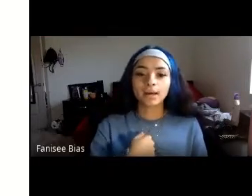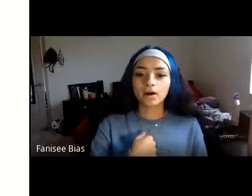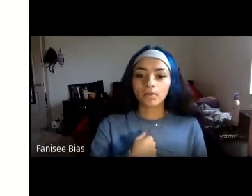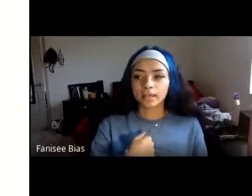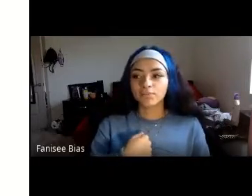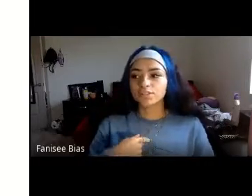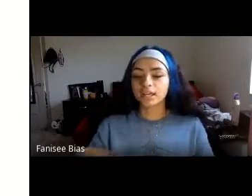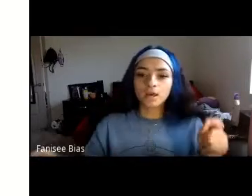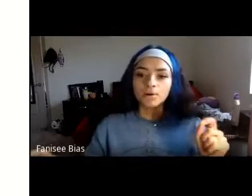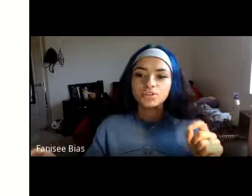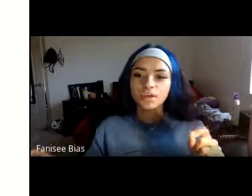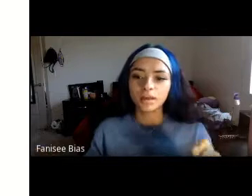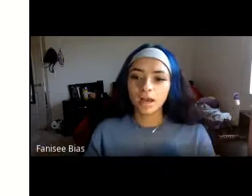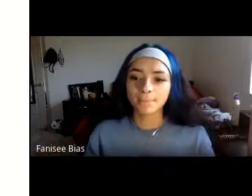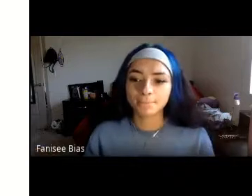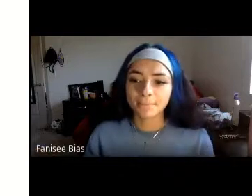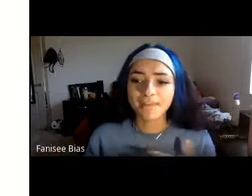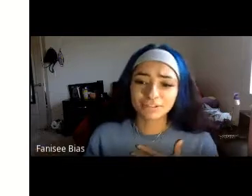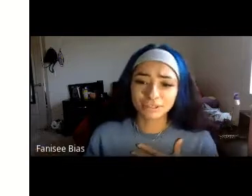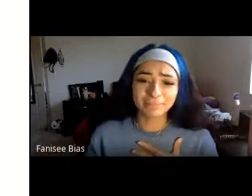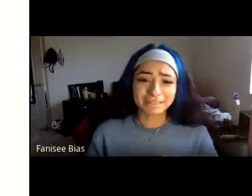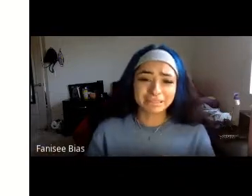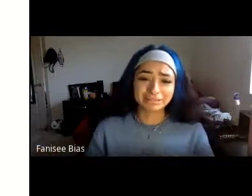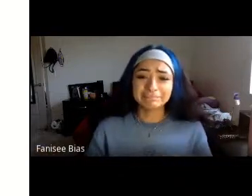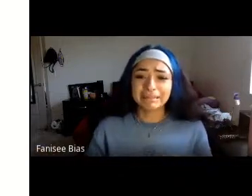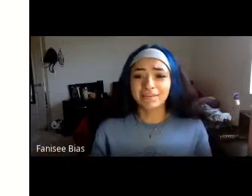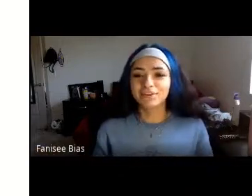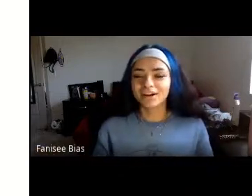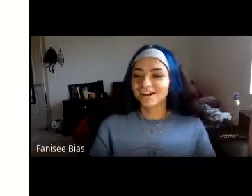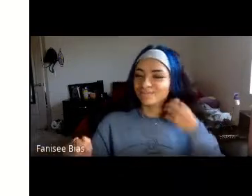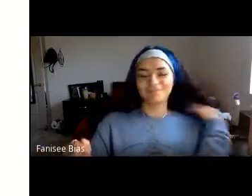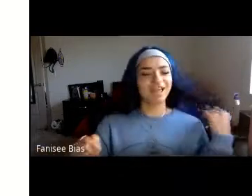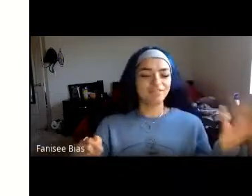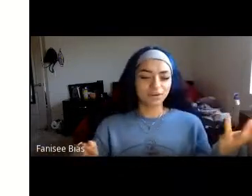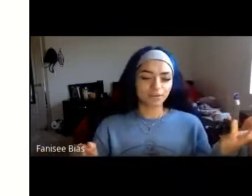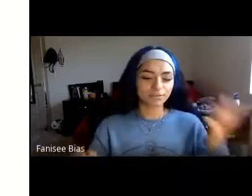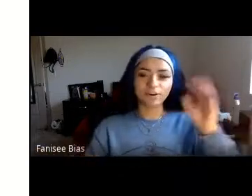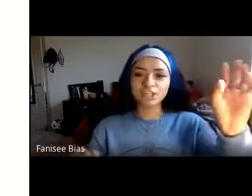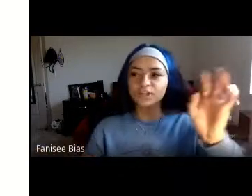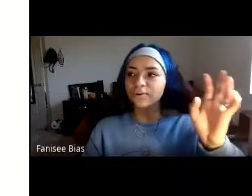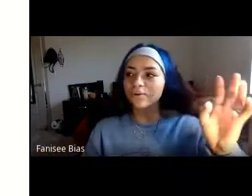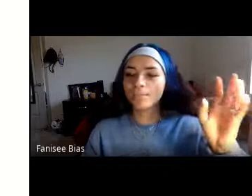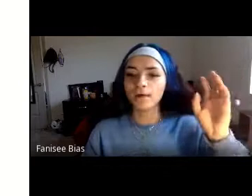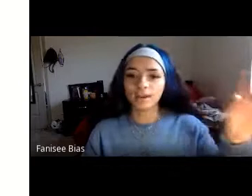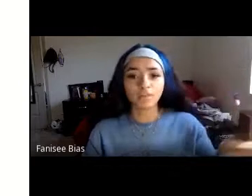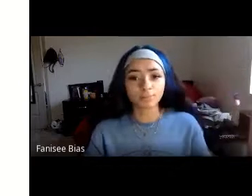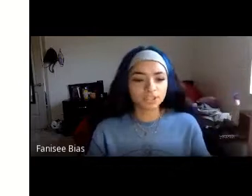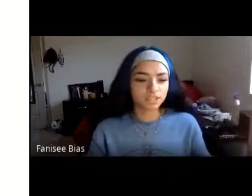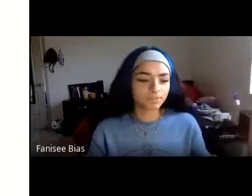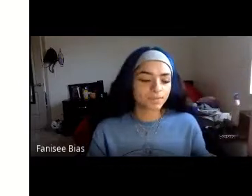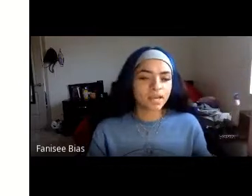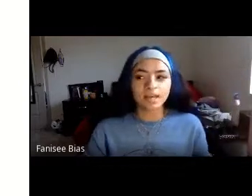talking about like if you're saying most of the thank you so much, Ezra. If you're referring to like